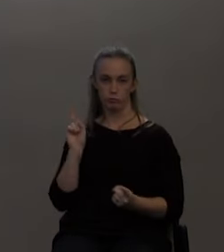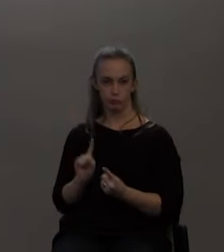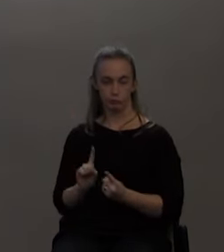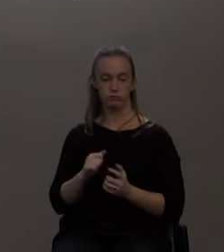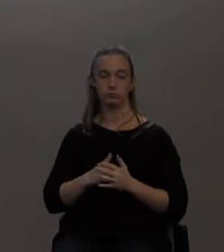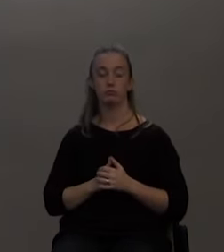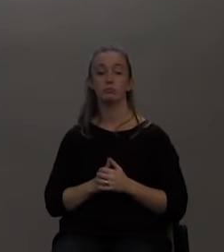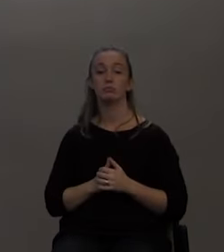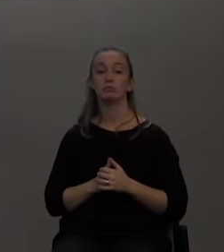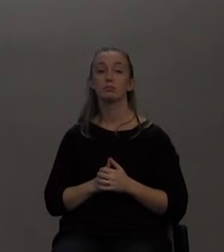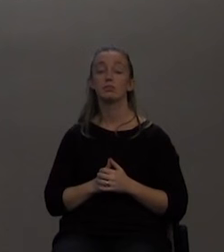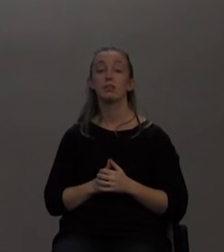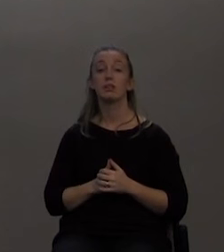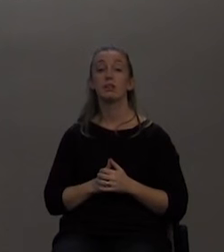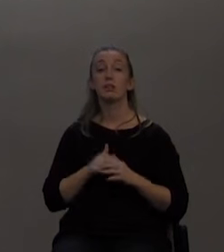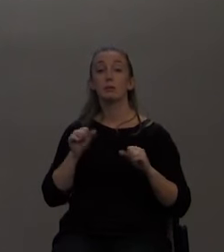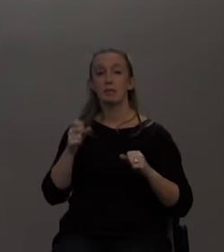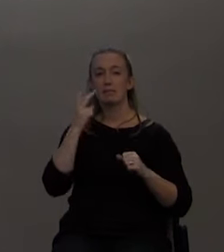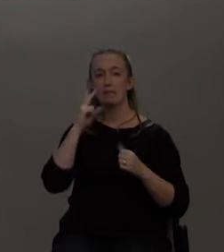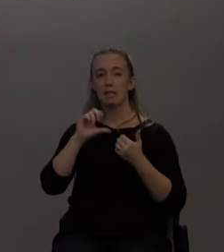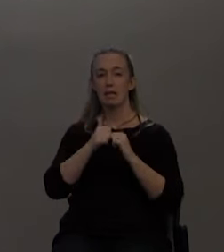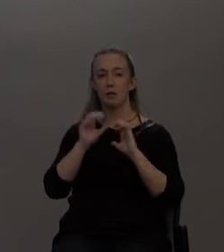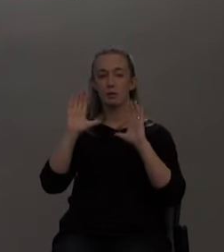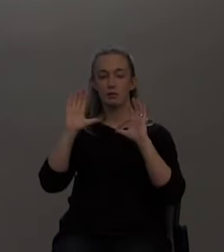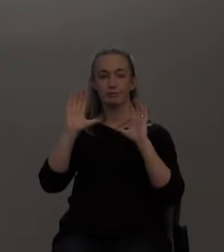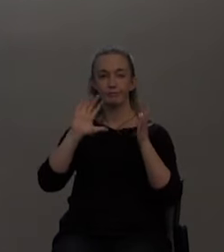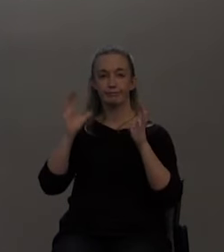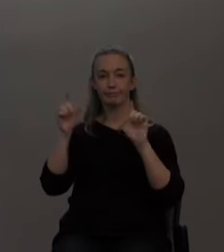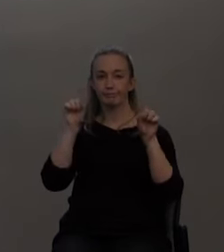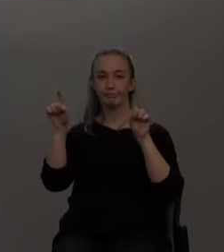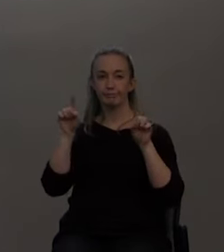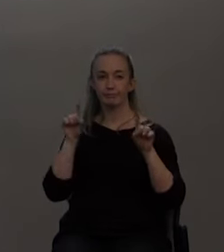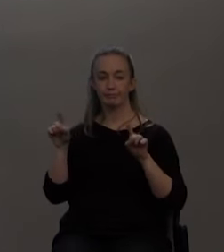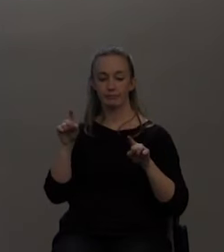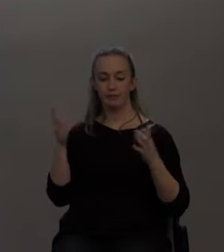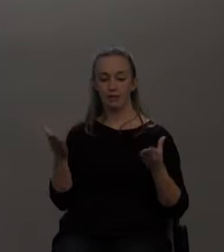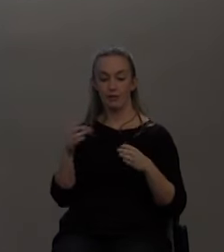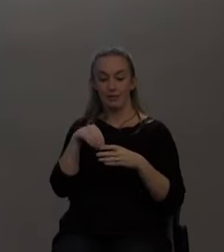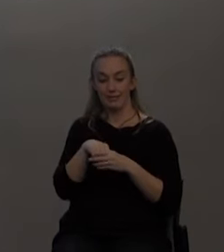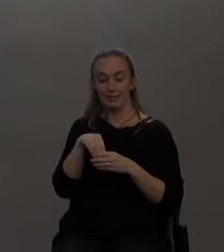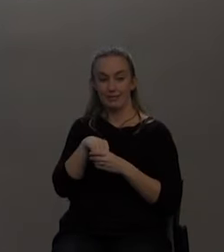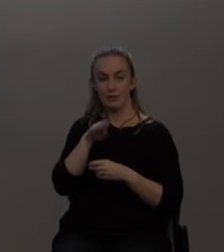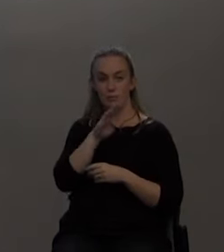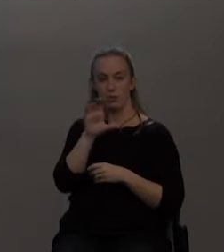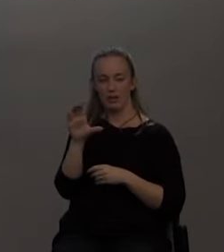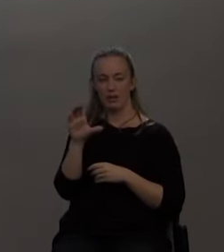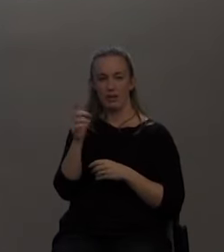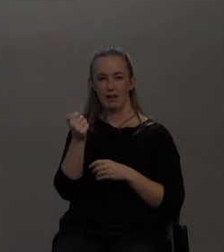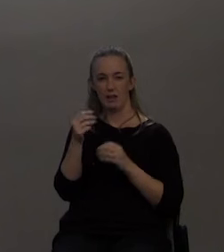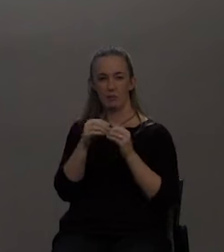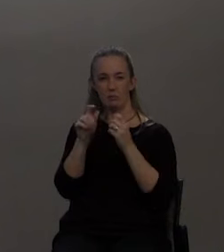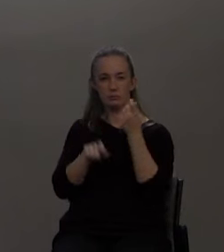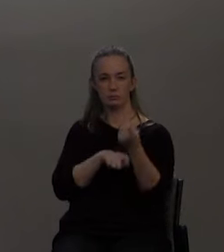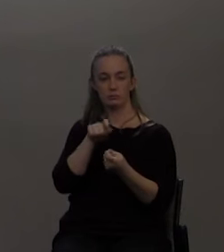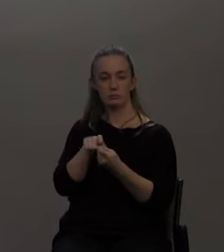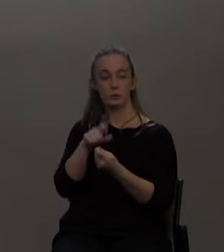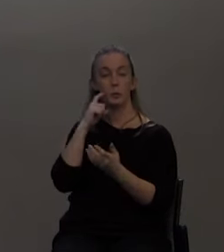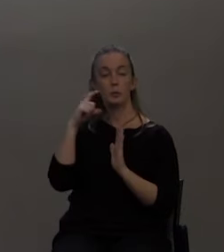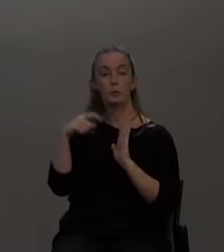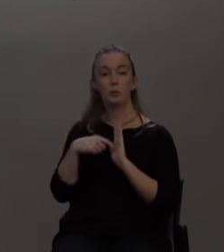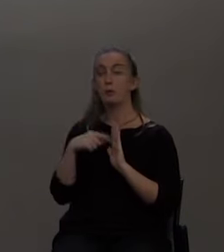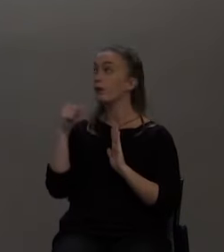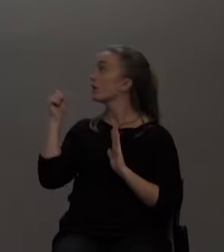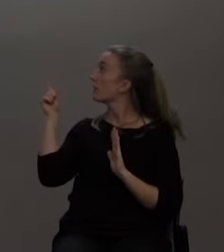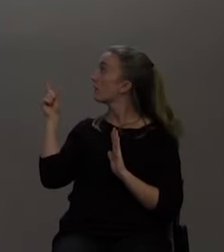And you can see how this breaks down within Boyle County a little bit further when you can notice here that